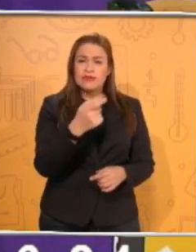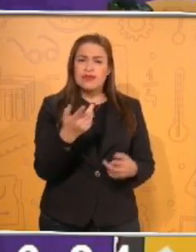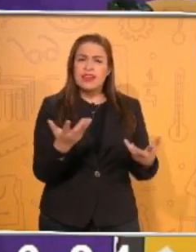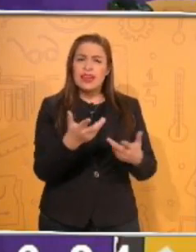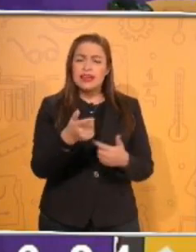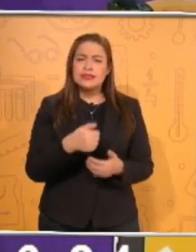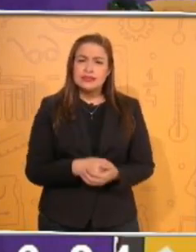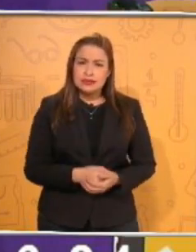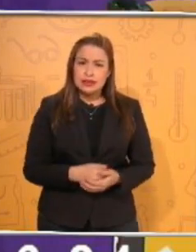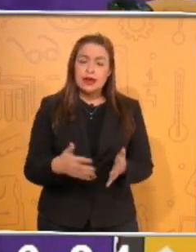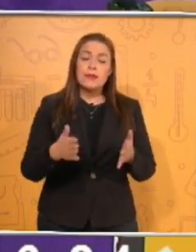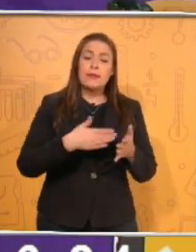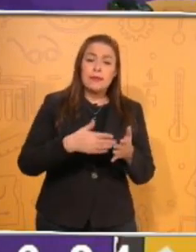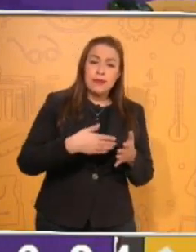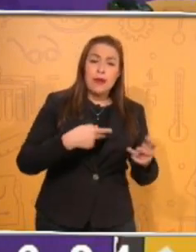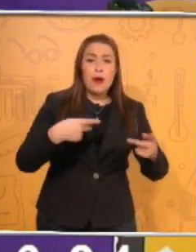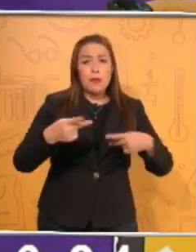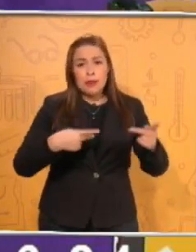prepare something.